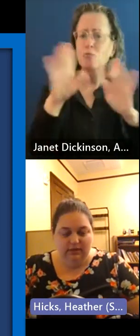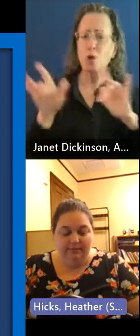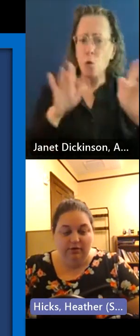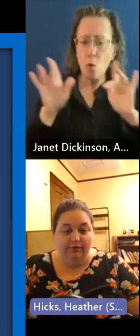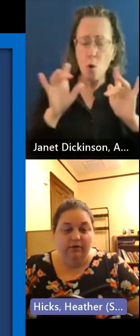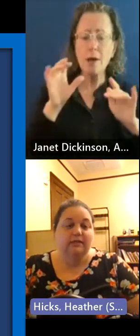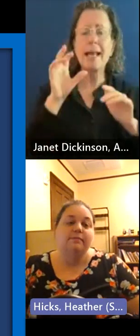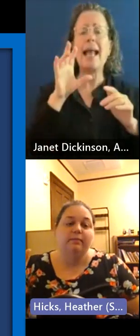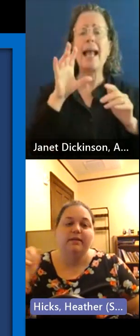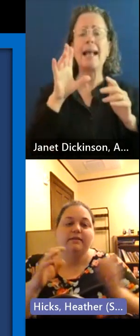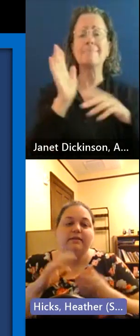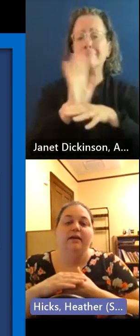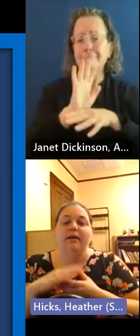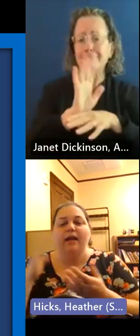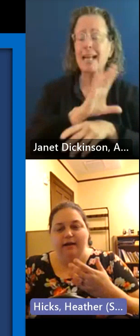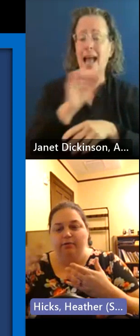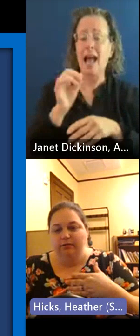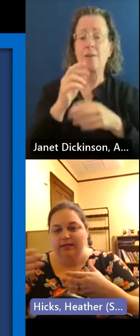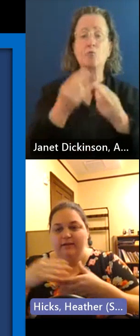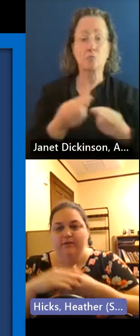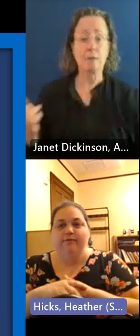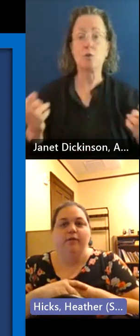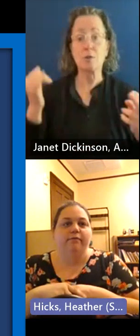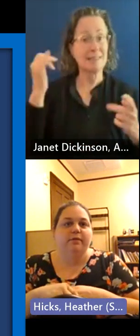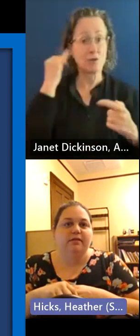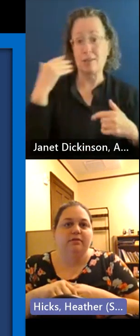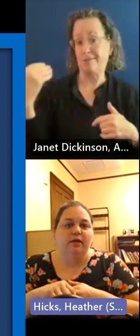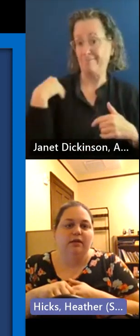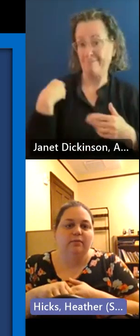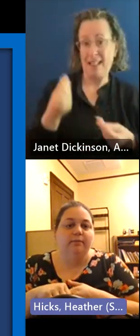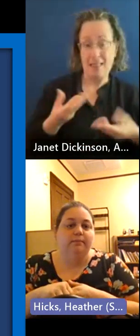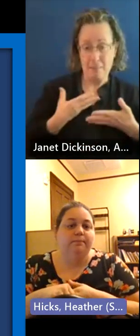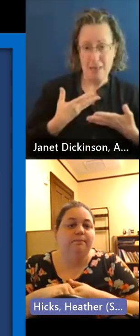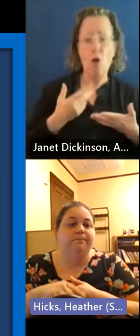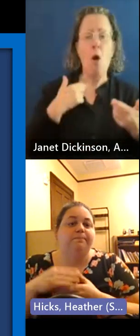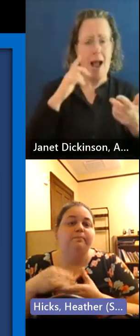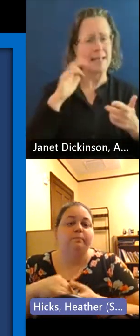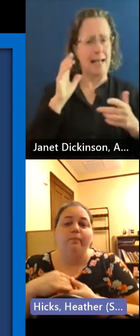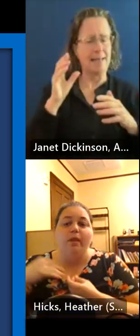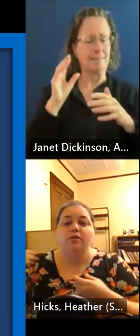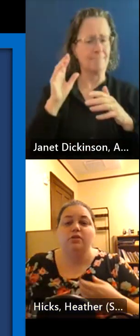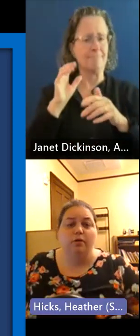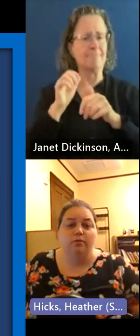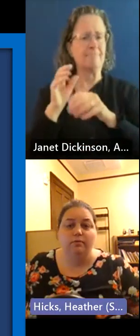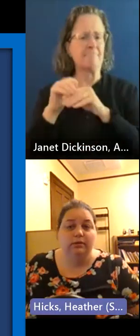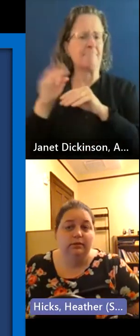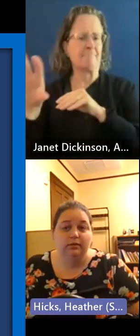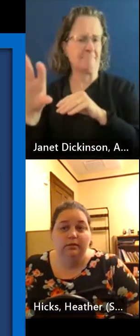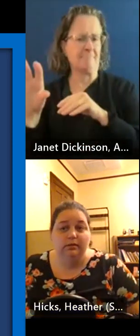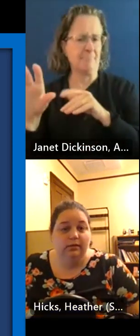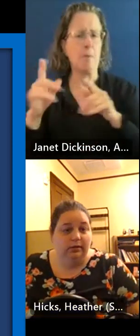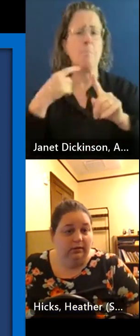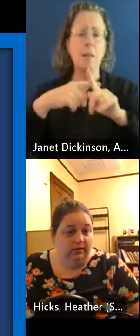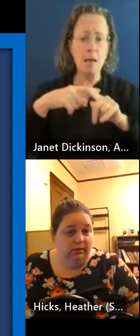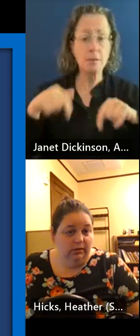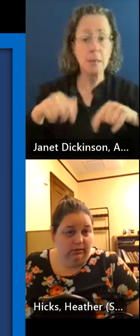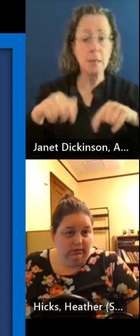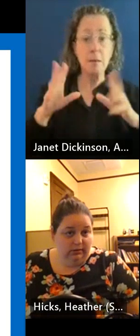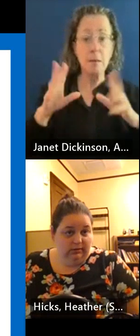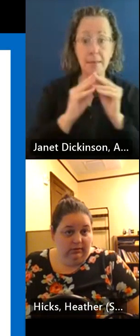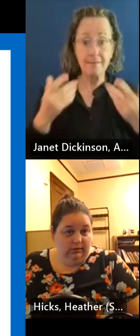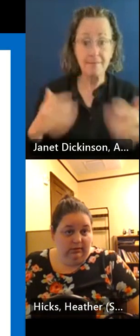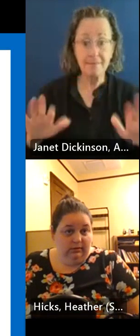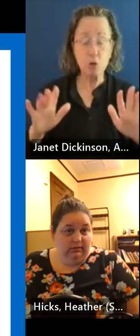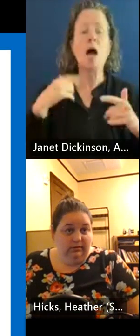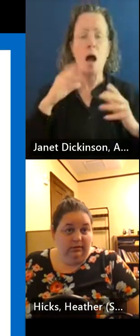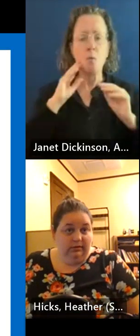resources. Let me know if you need something, basically, and I will send out a follow-up from this training as well. So,